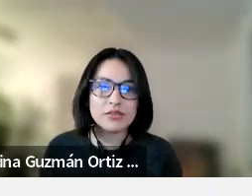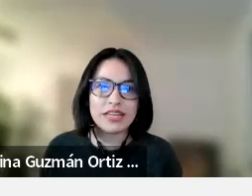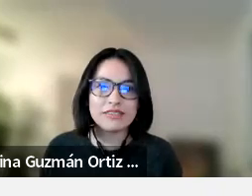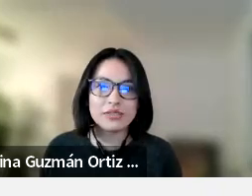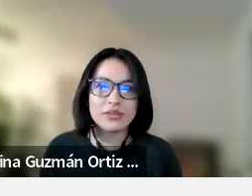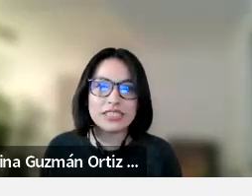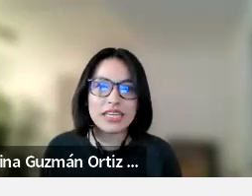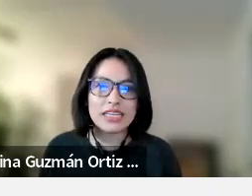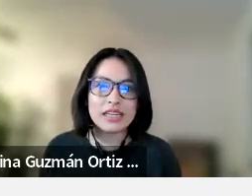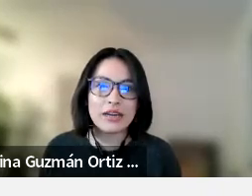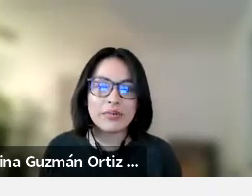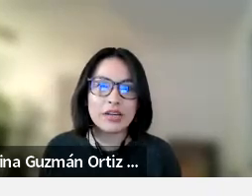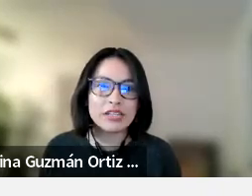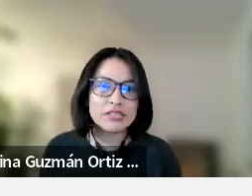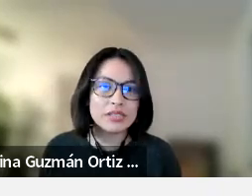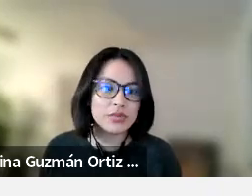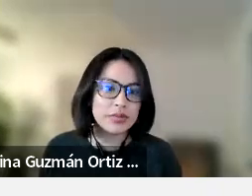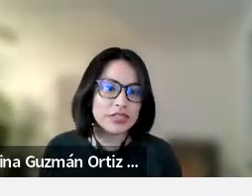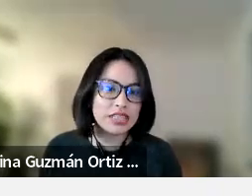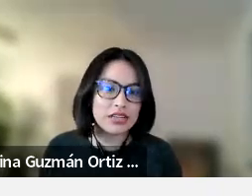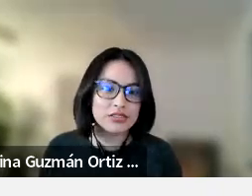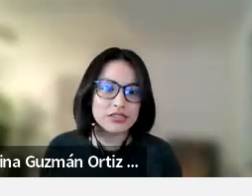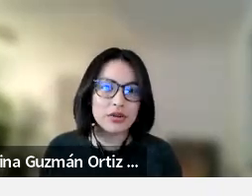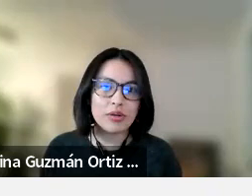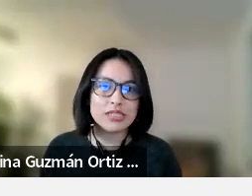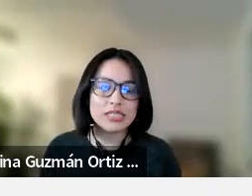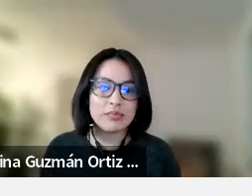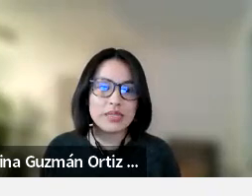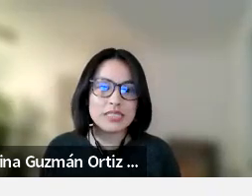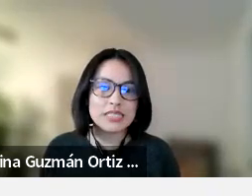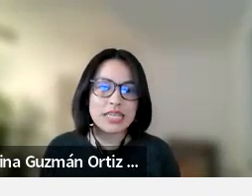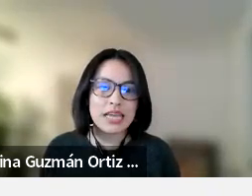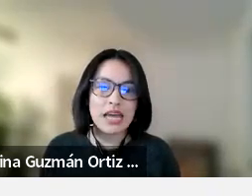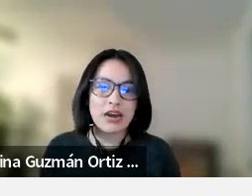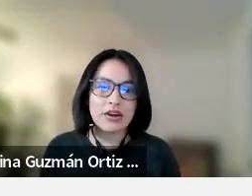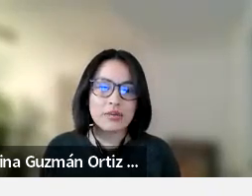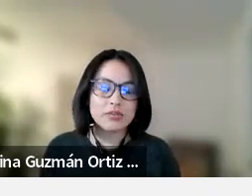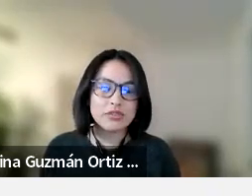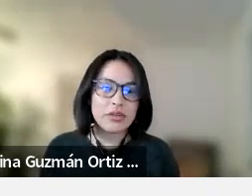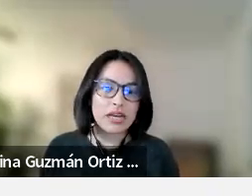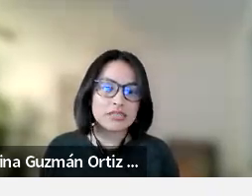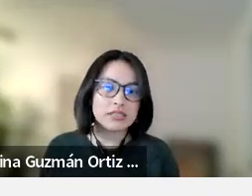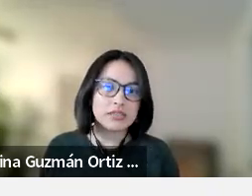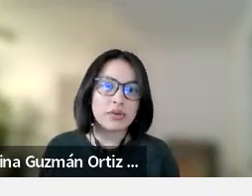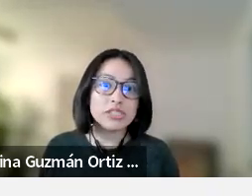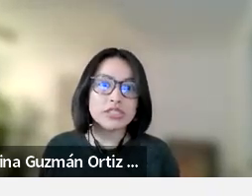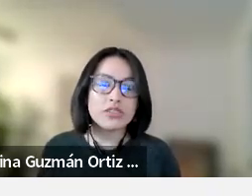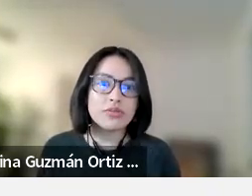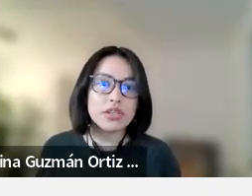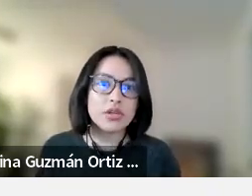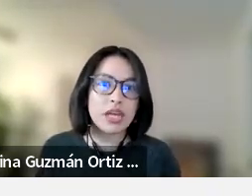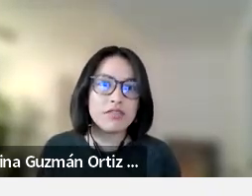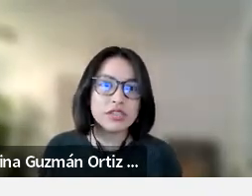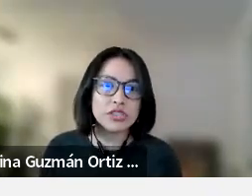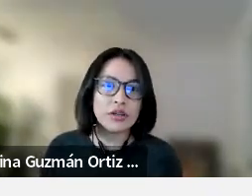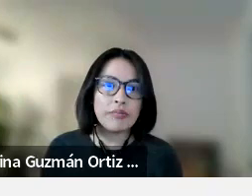For those who have joined in, we are doing this webinar style, so participants are able to ask questions through